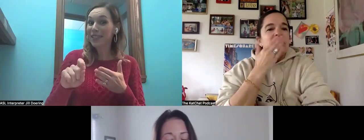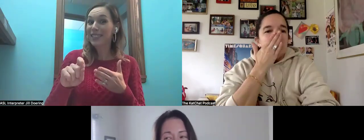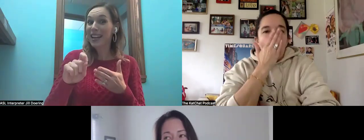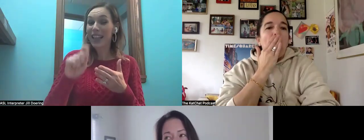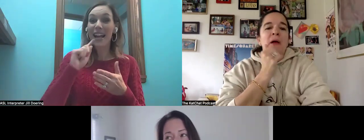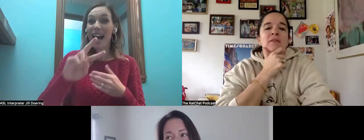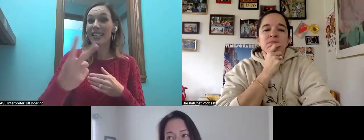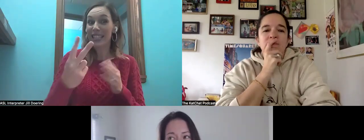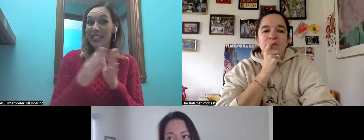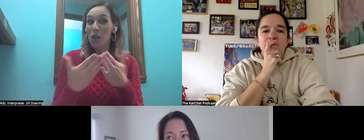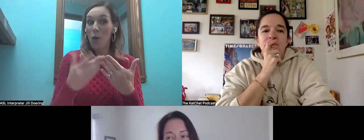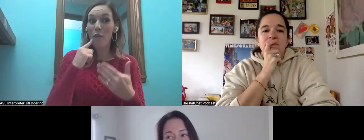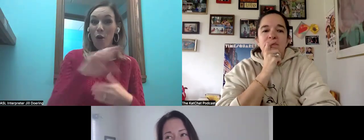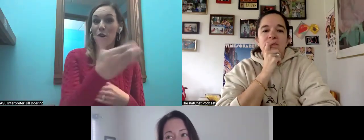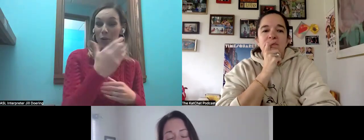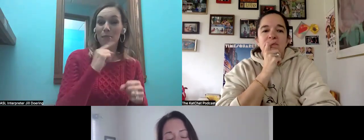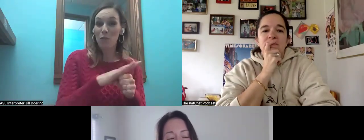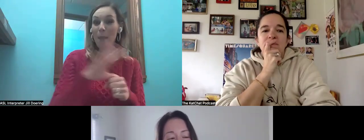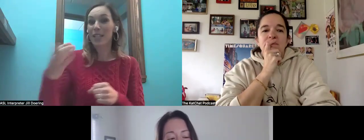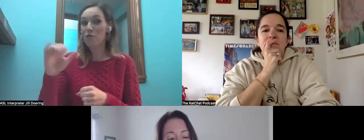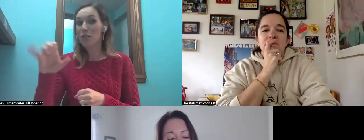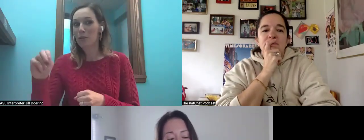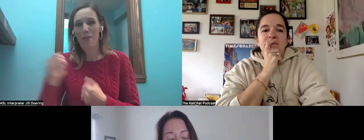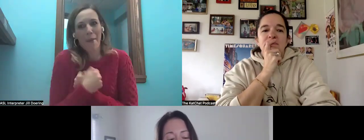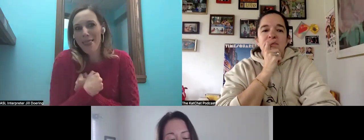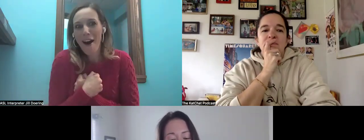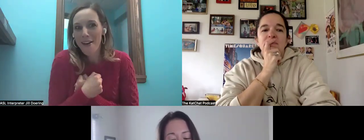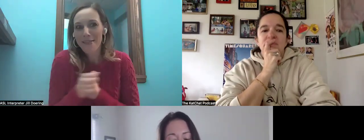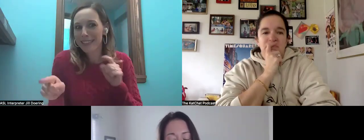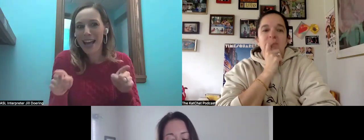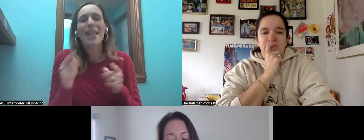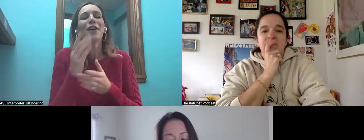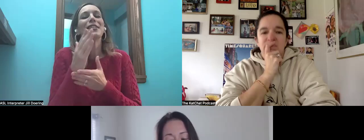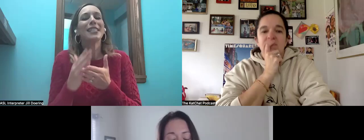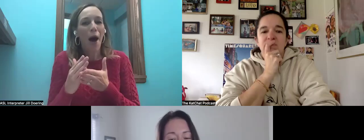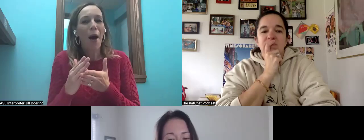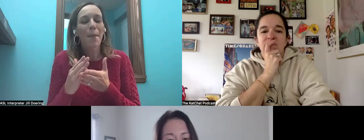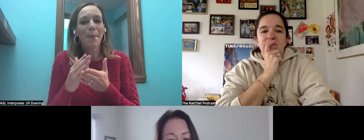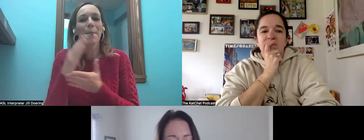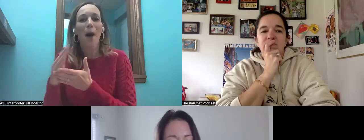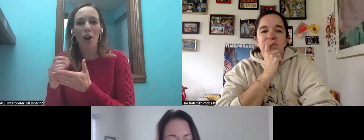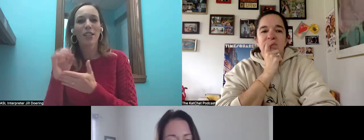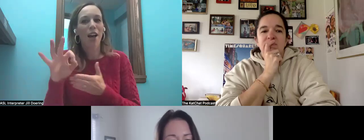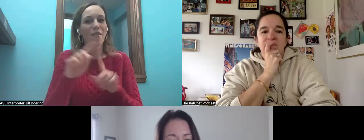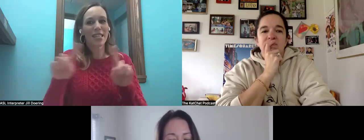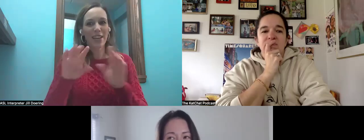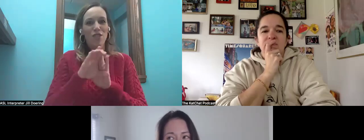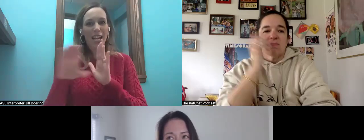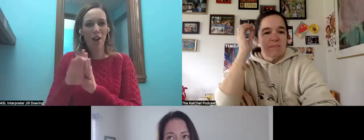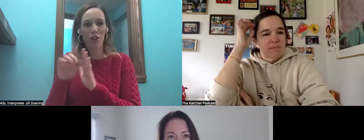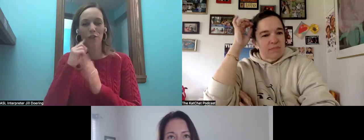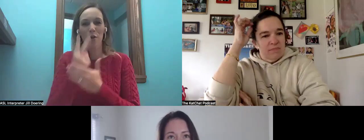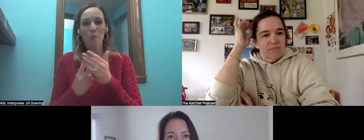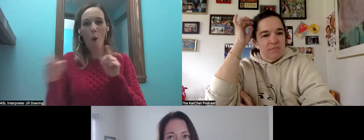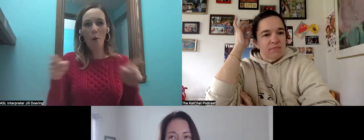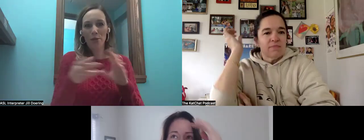Coin. I would love there's definitely some aspects to different characters in both of those stories.